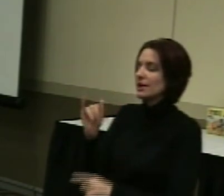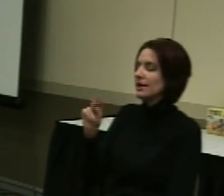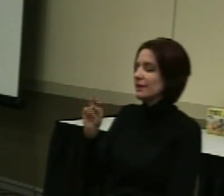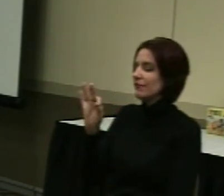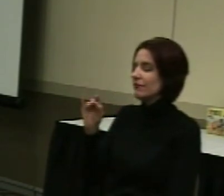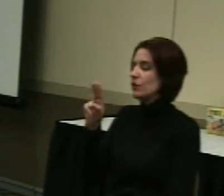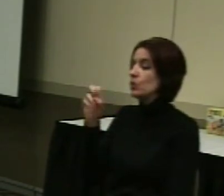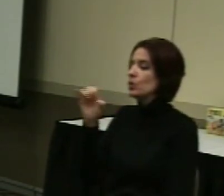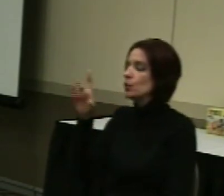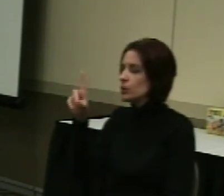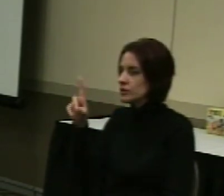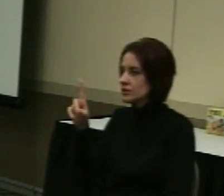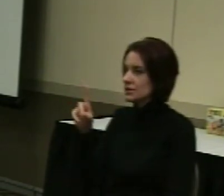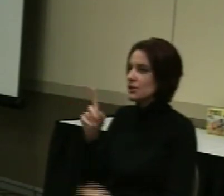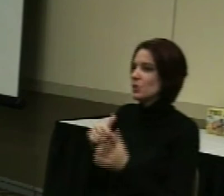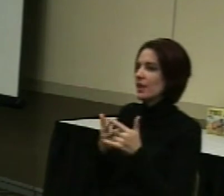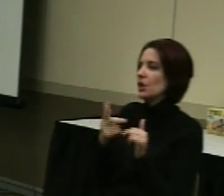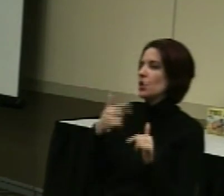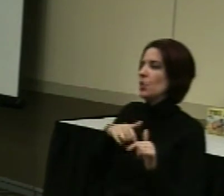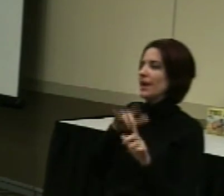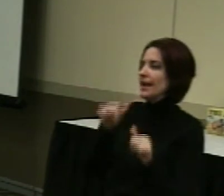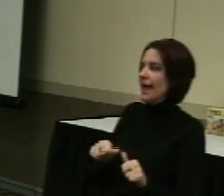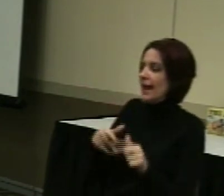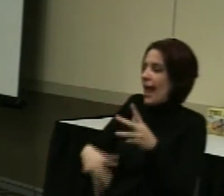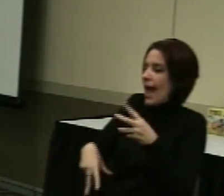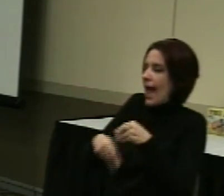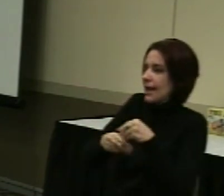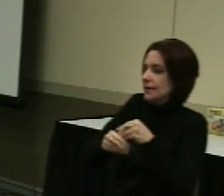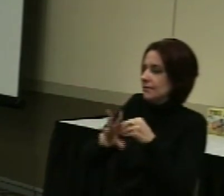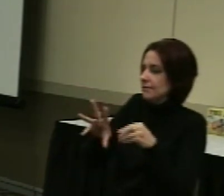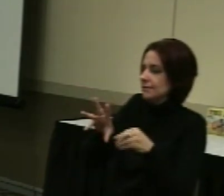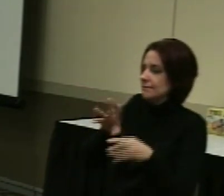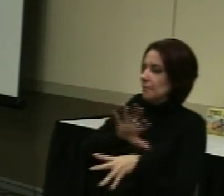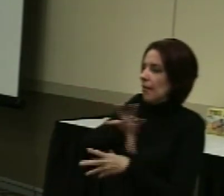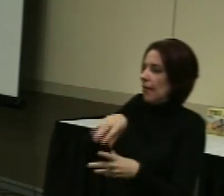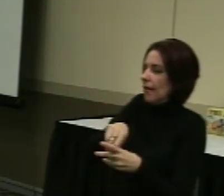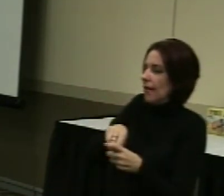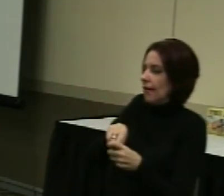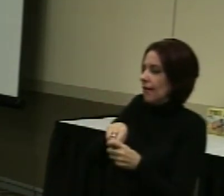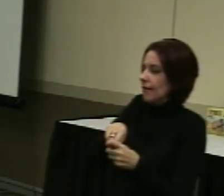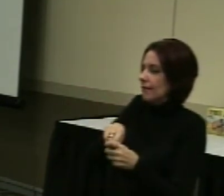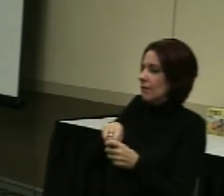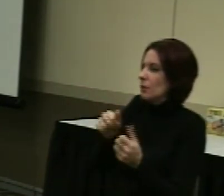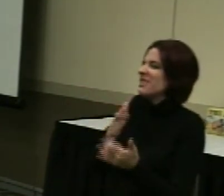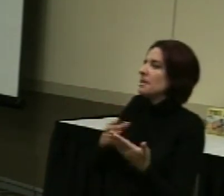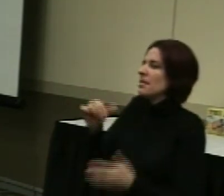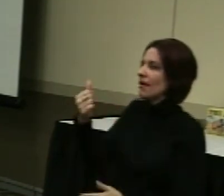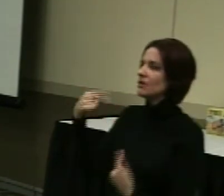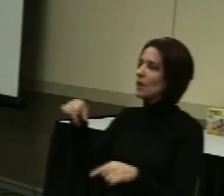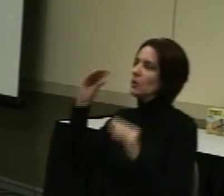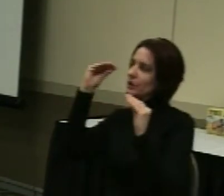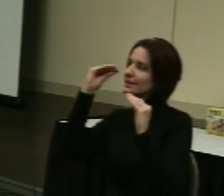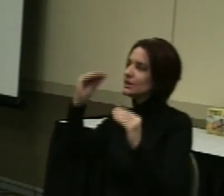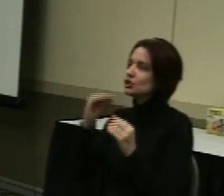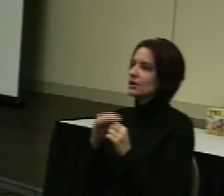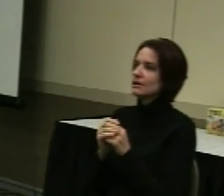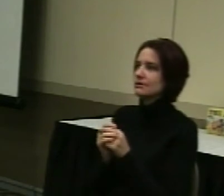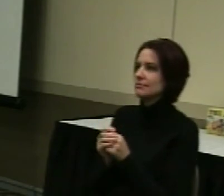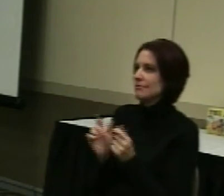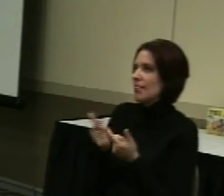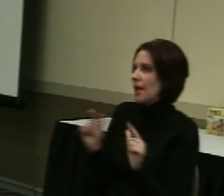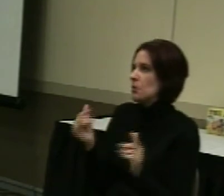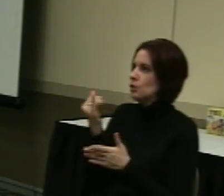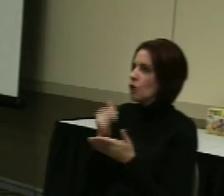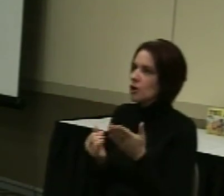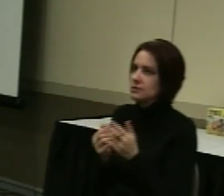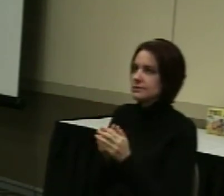And we could infuse it into the middle of something or other, as we teach our, language arts or math or